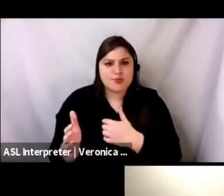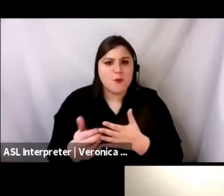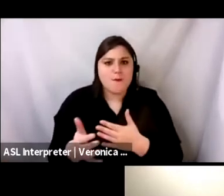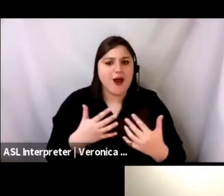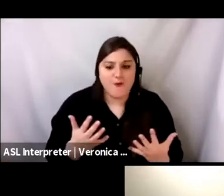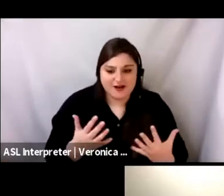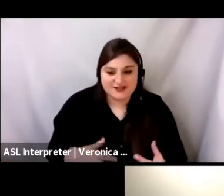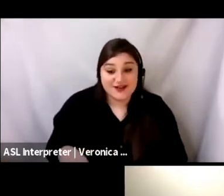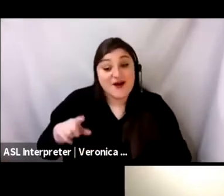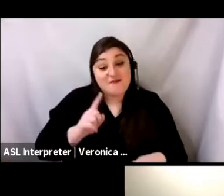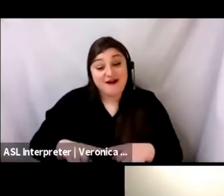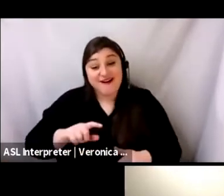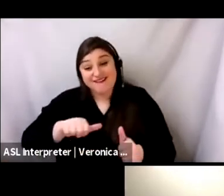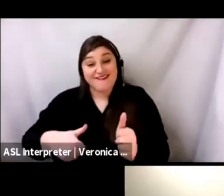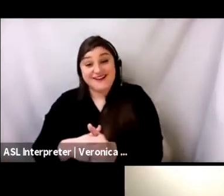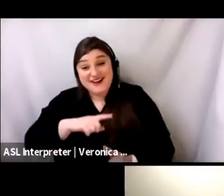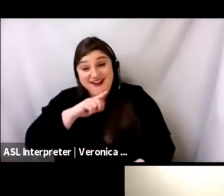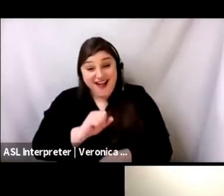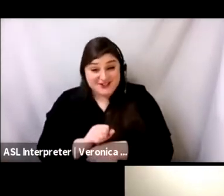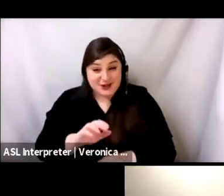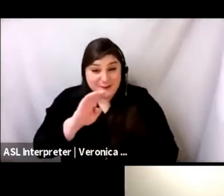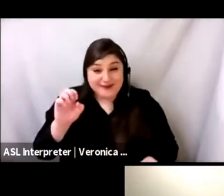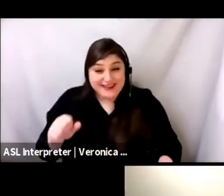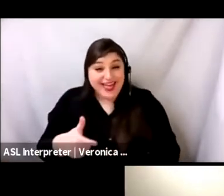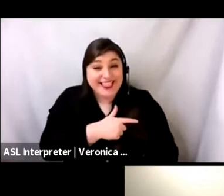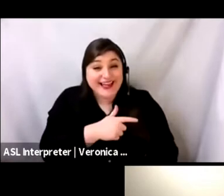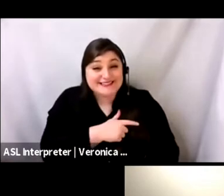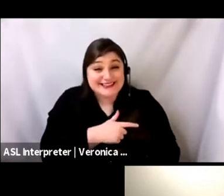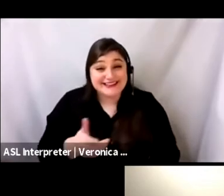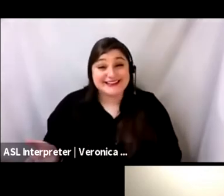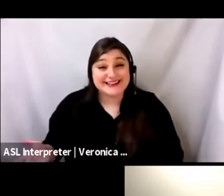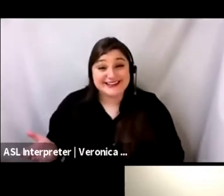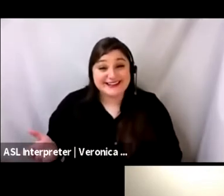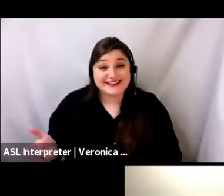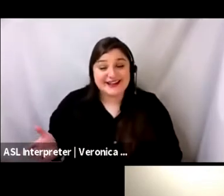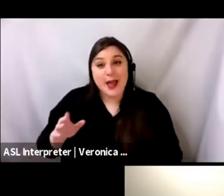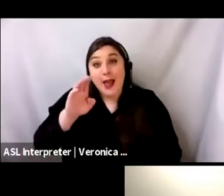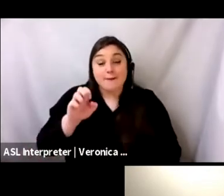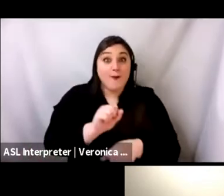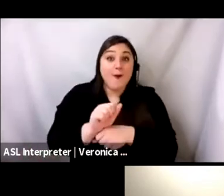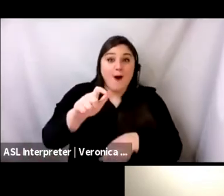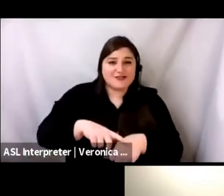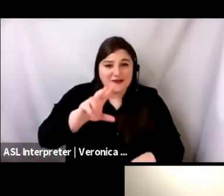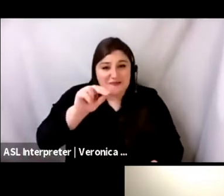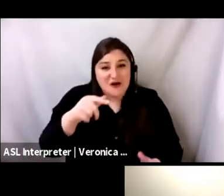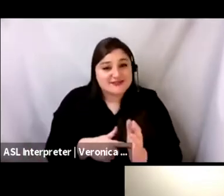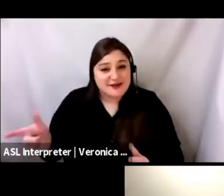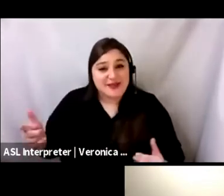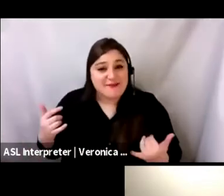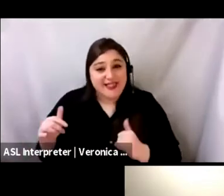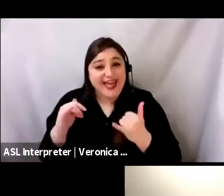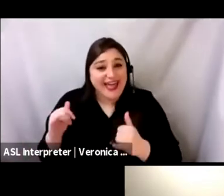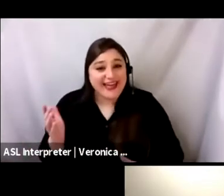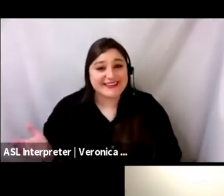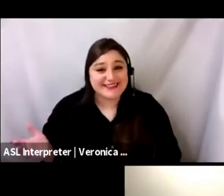lazy. Bees are also idle. Bees also like to play. And I think that this metaphor is insinuating that they produce